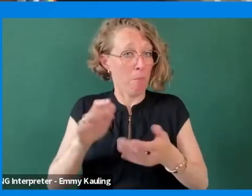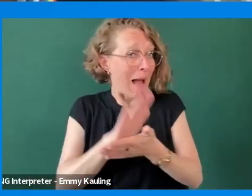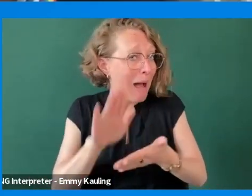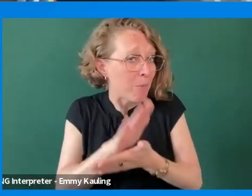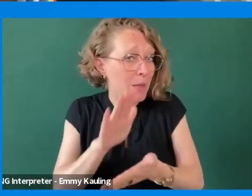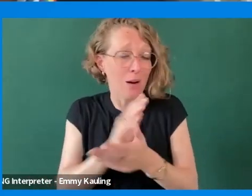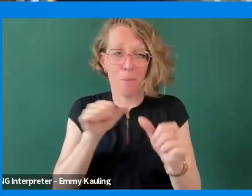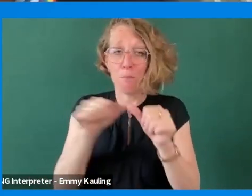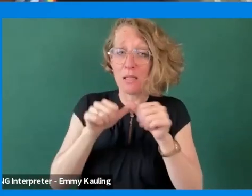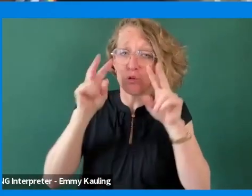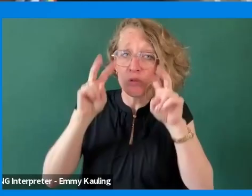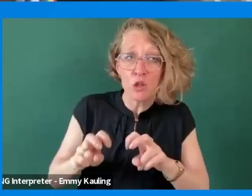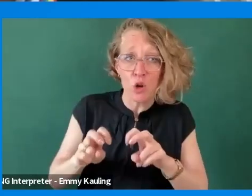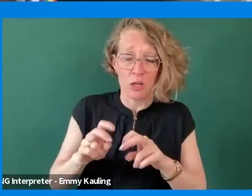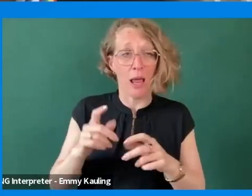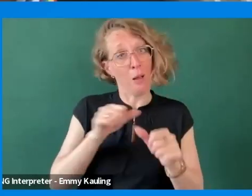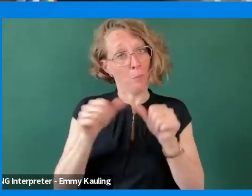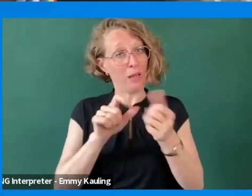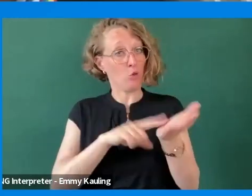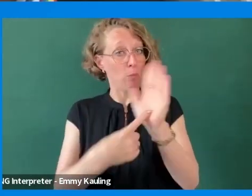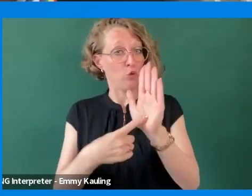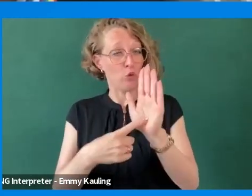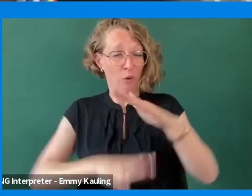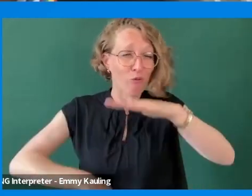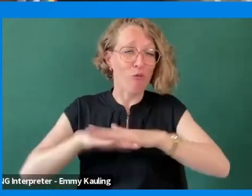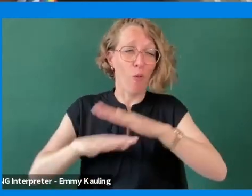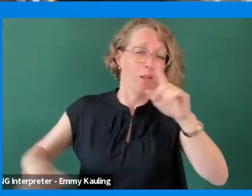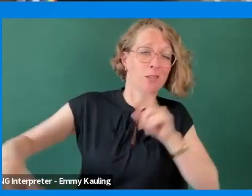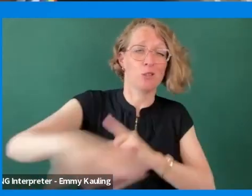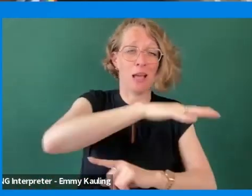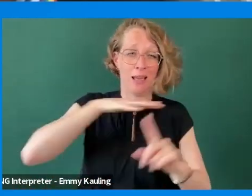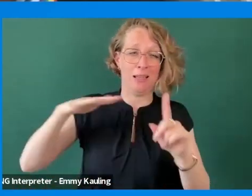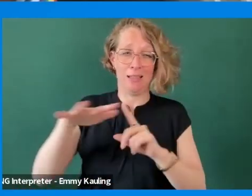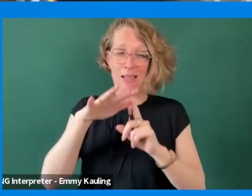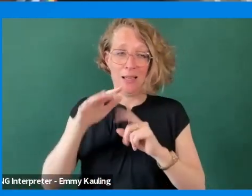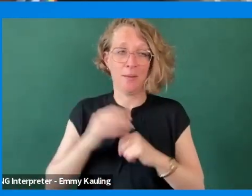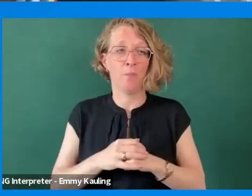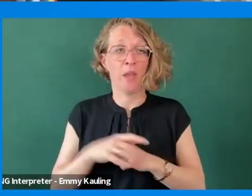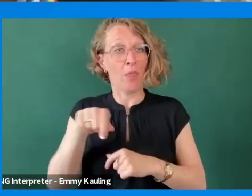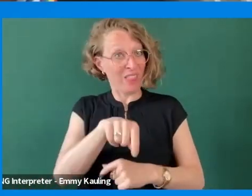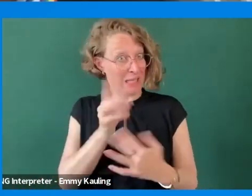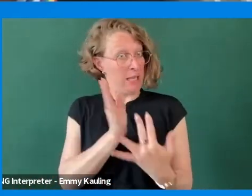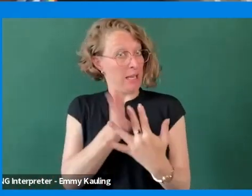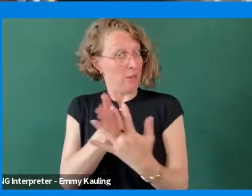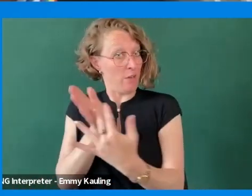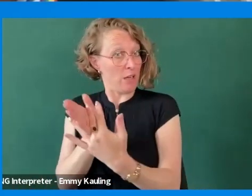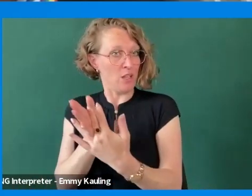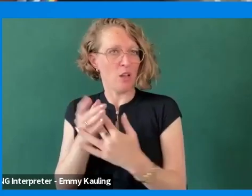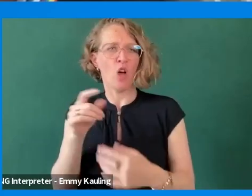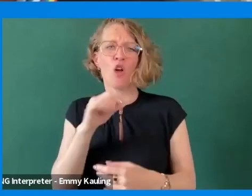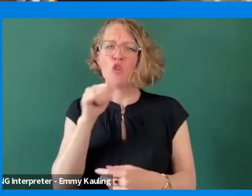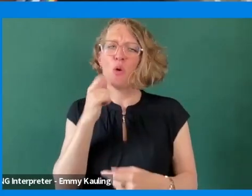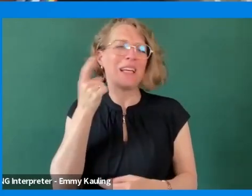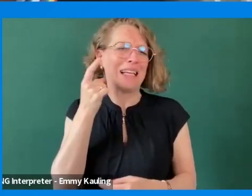that represents all of society. And these interventions are not easy fixes,